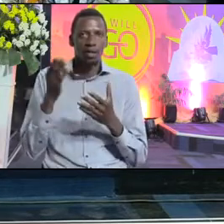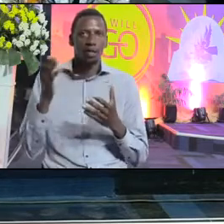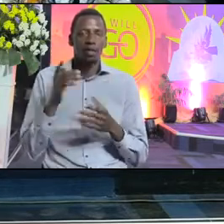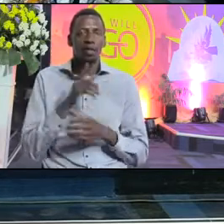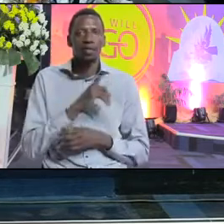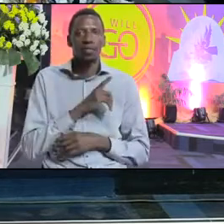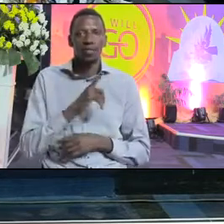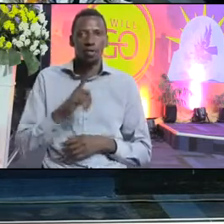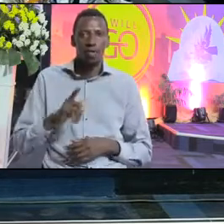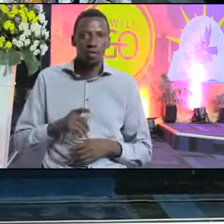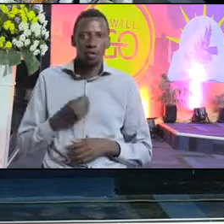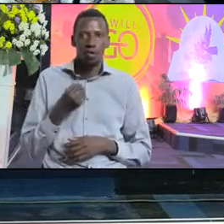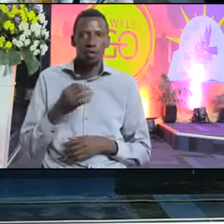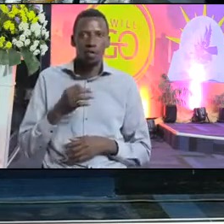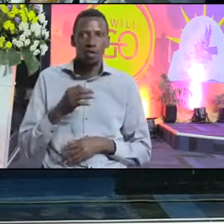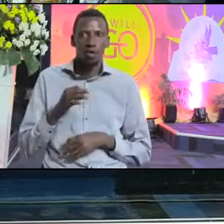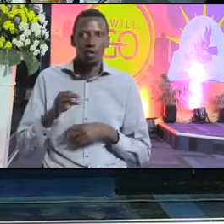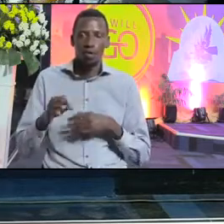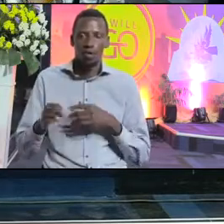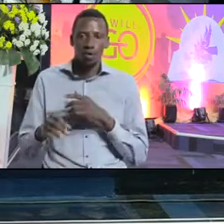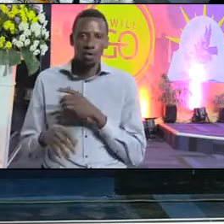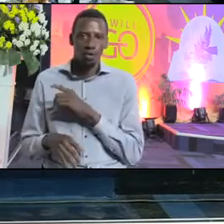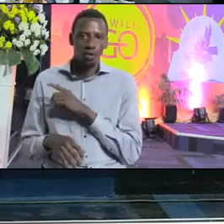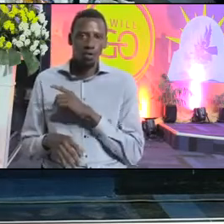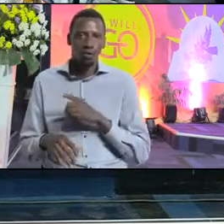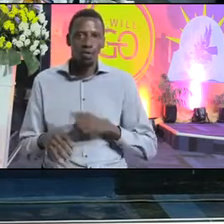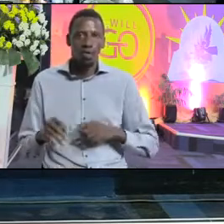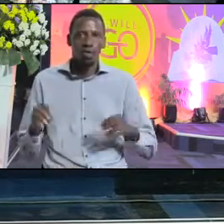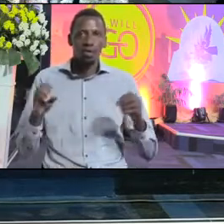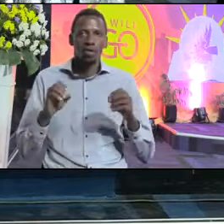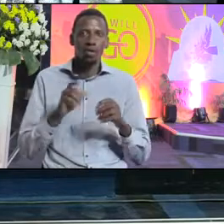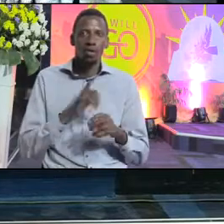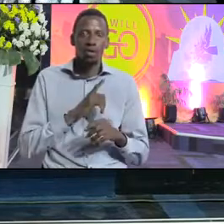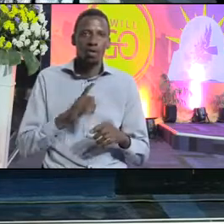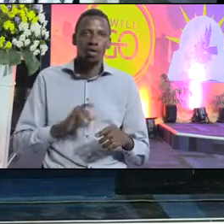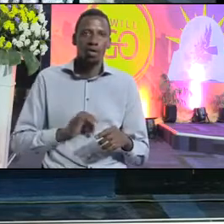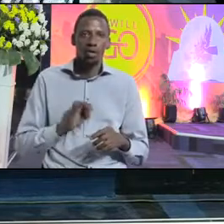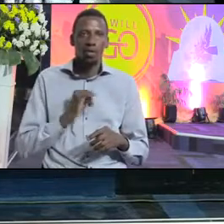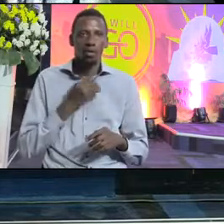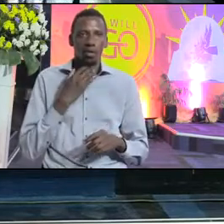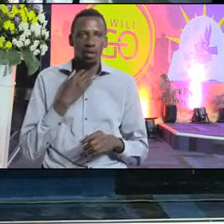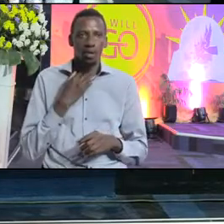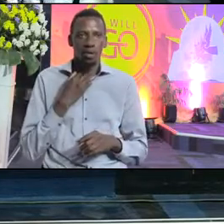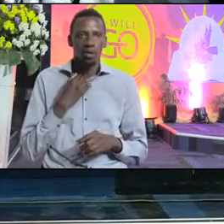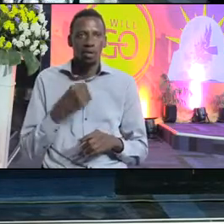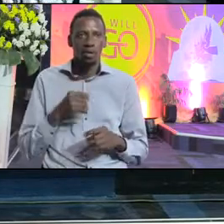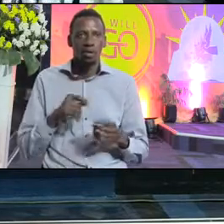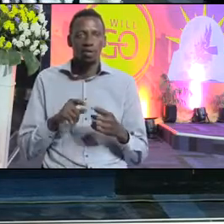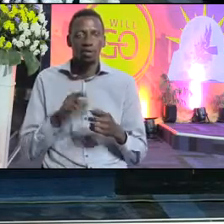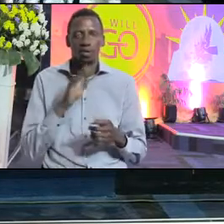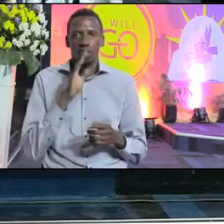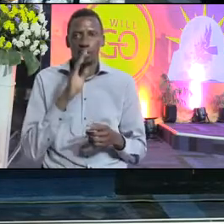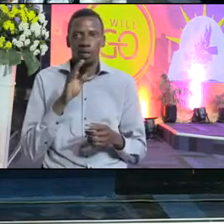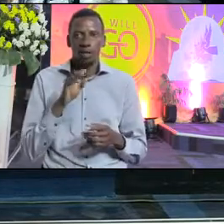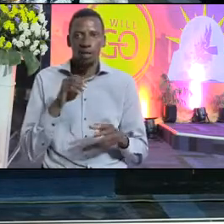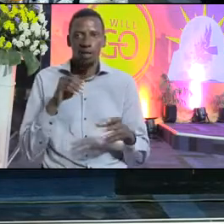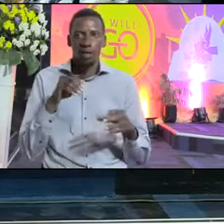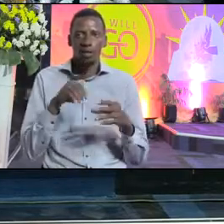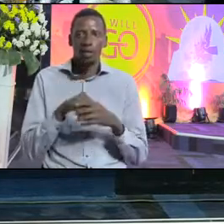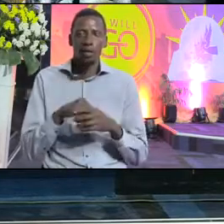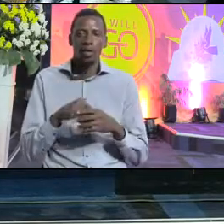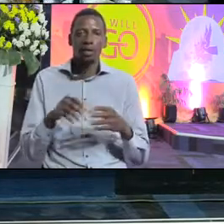him Lord of all. Do you want to be in that number? Oh Lord, I want to